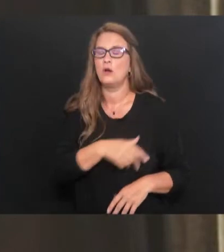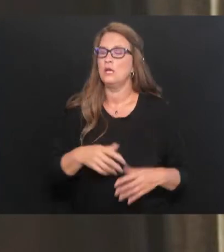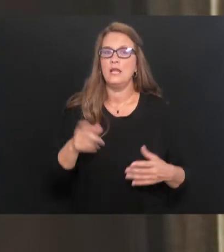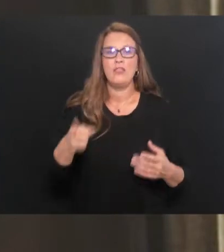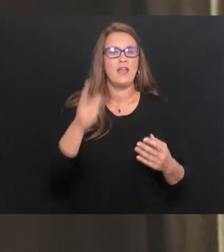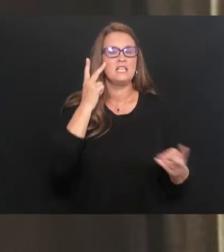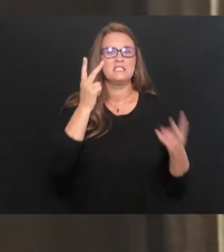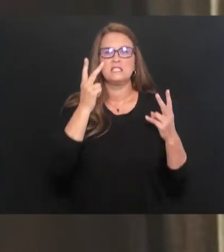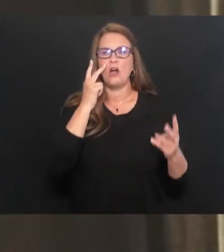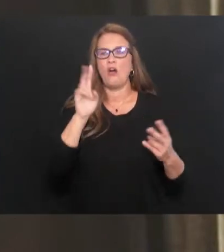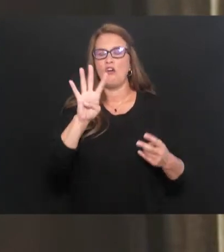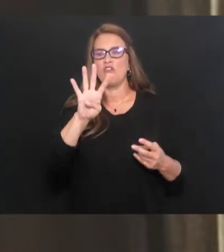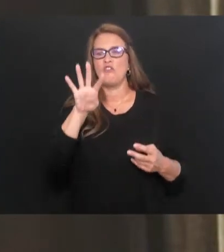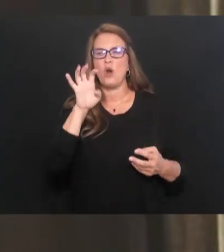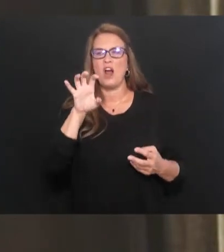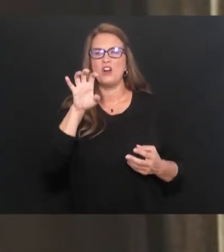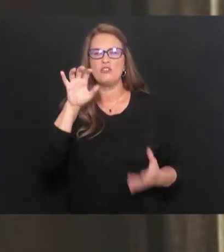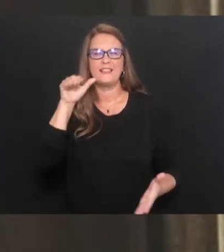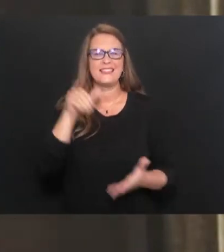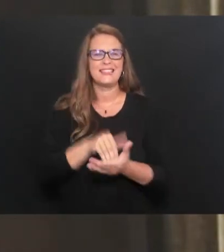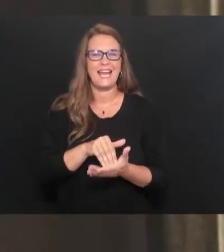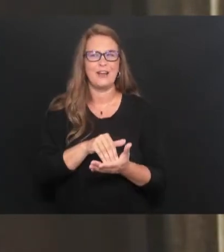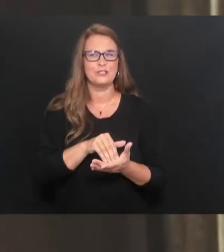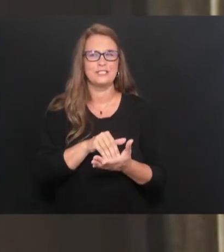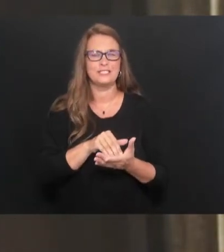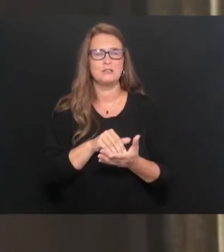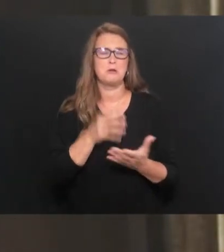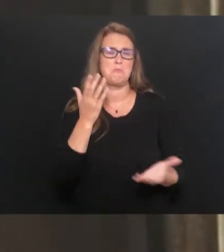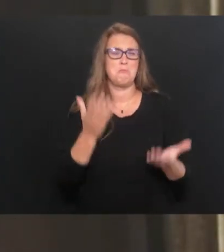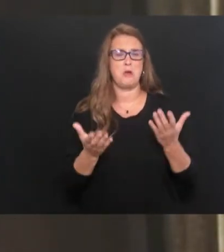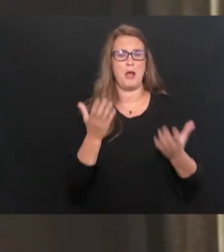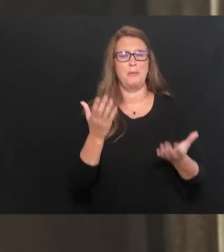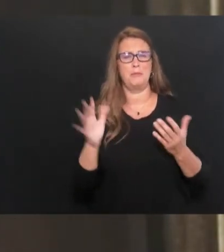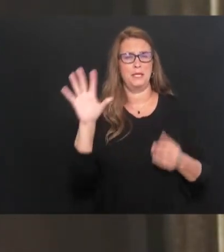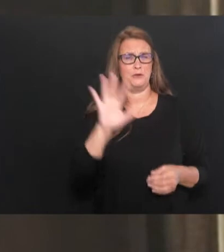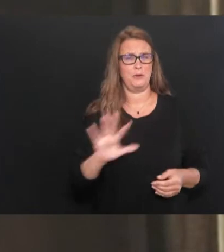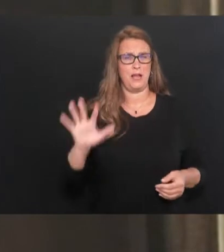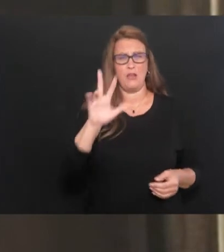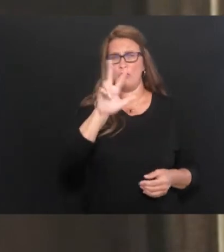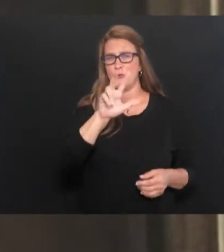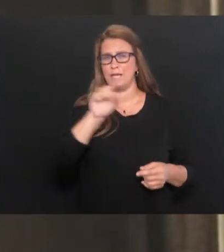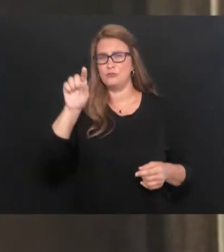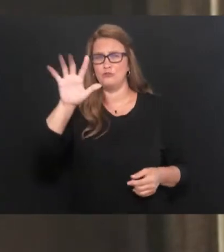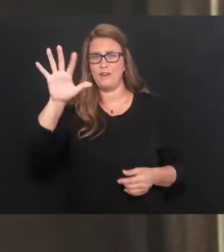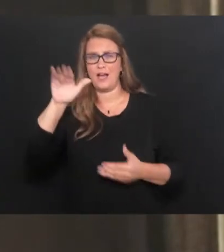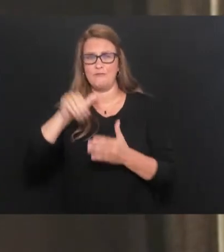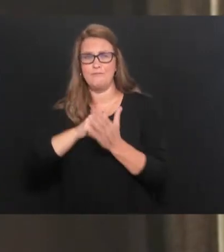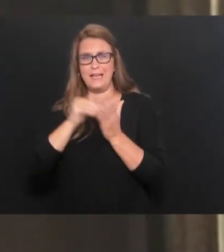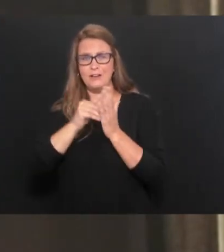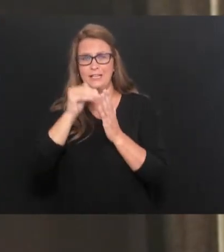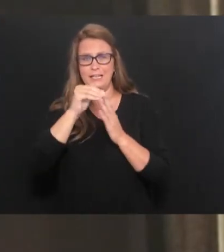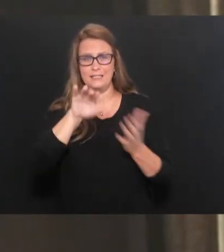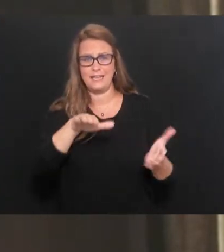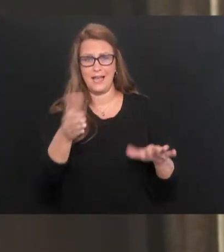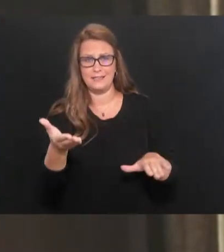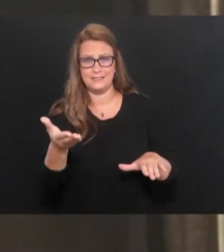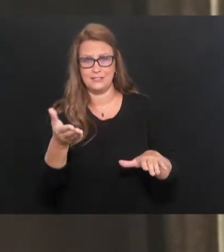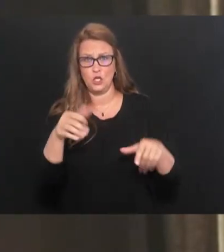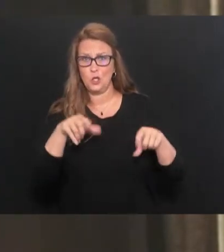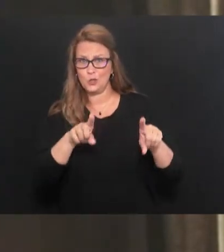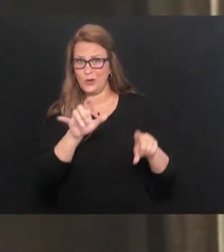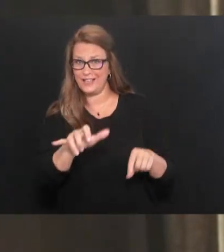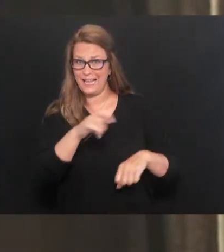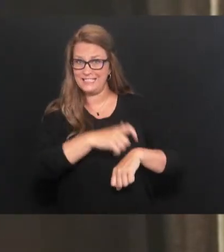between 400,000 and perhaps as many as 3 to 5 million deaths during that time that the Delta